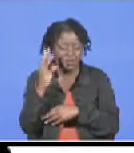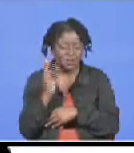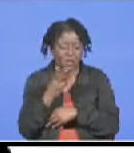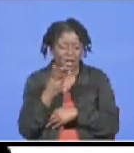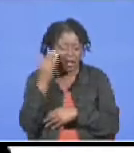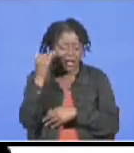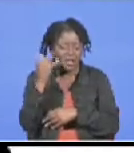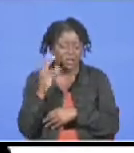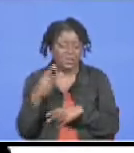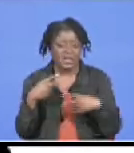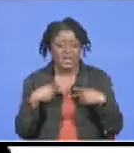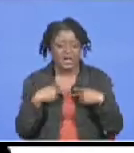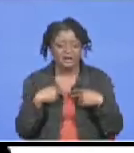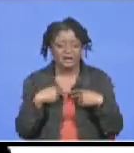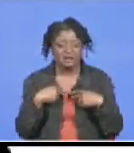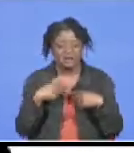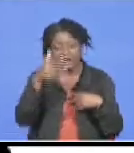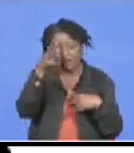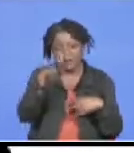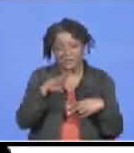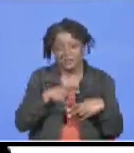camp, state-of-the-art mine camp.